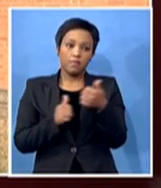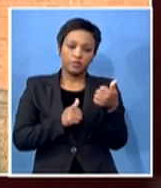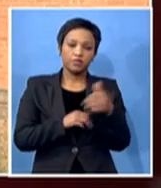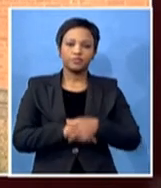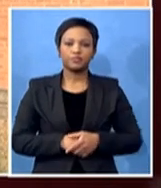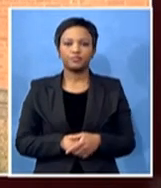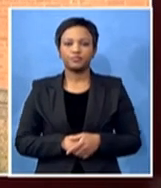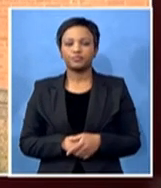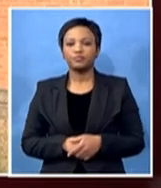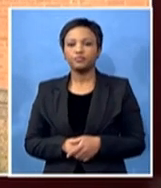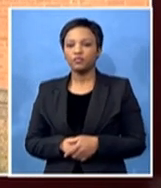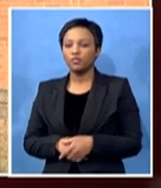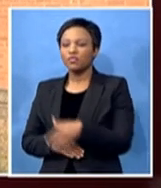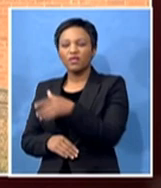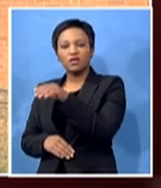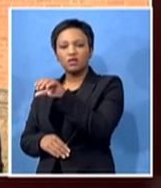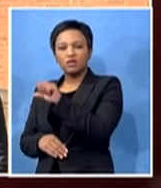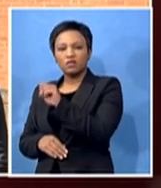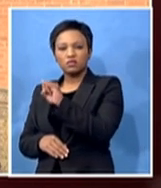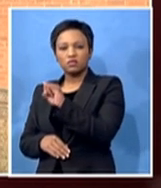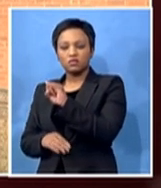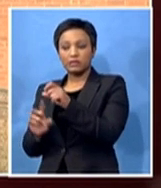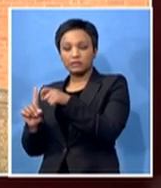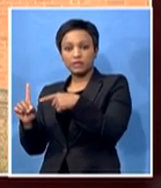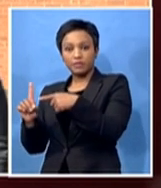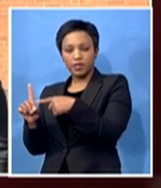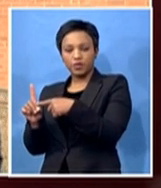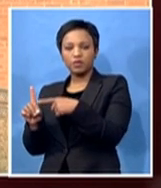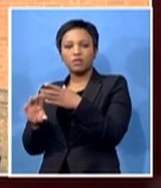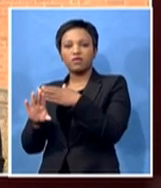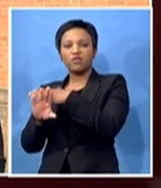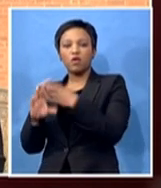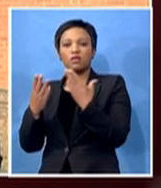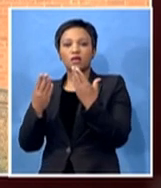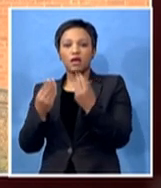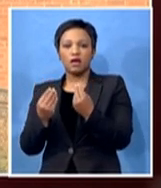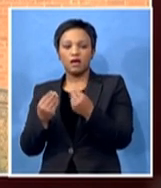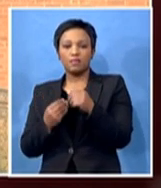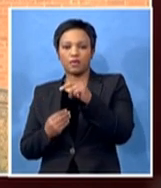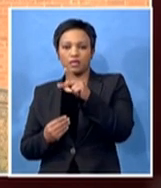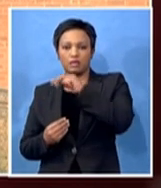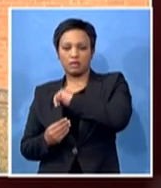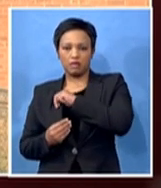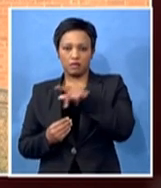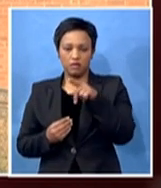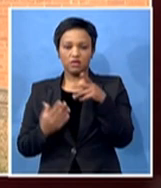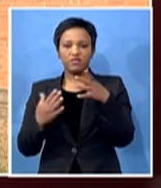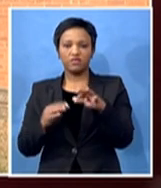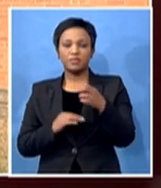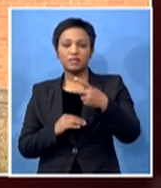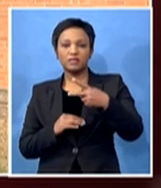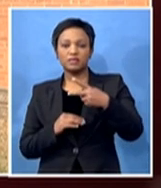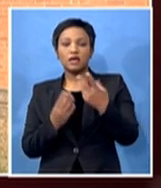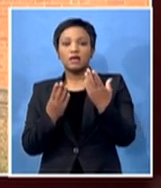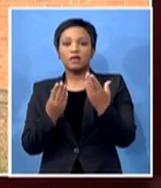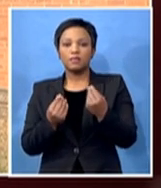latest figures I have in front of me, KwaZulu-Natal has the second highest percentage in terms of the total number